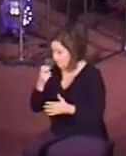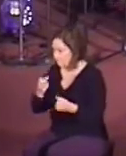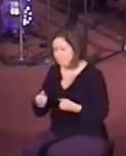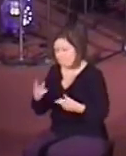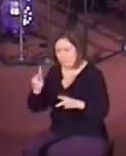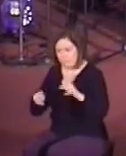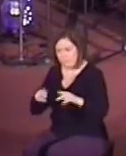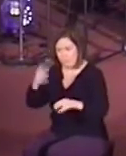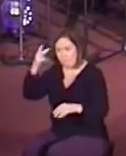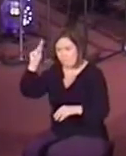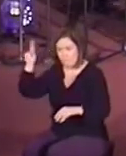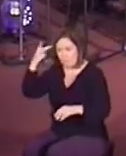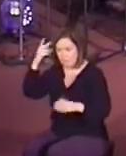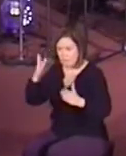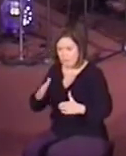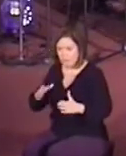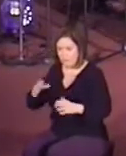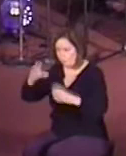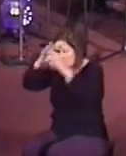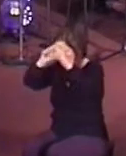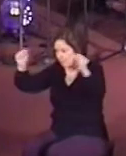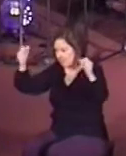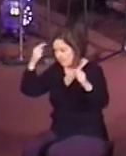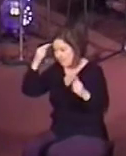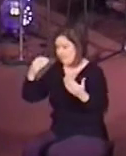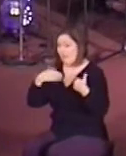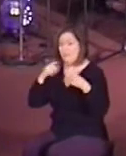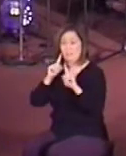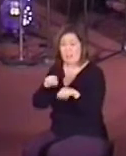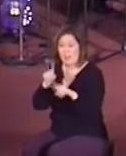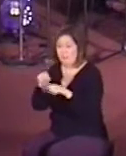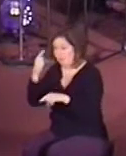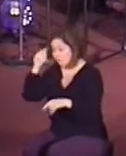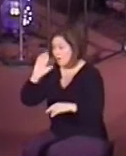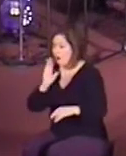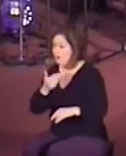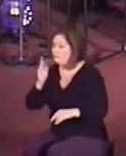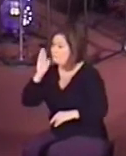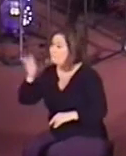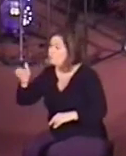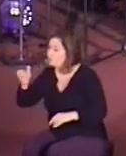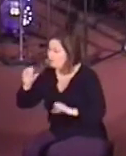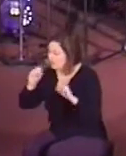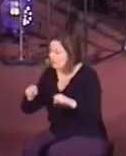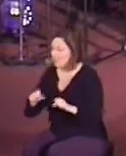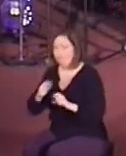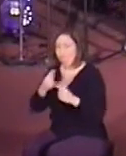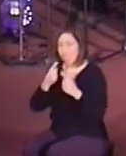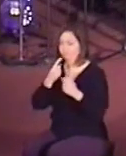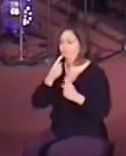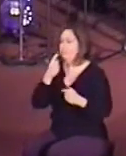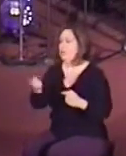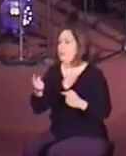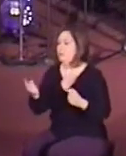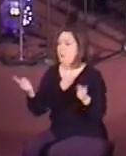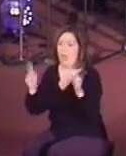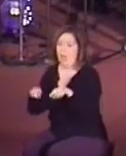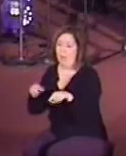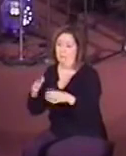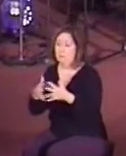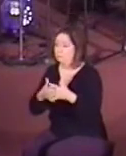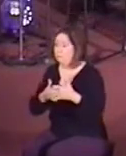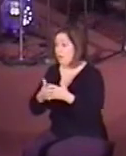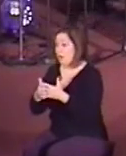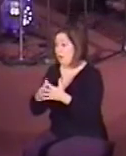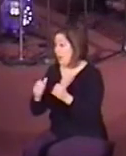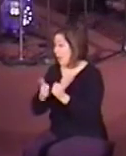people, politicians, presidents, think that they have the answers to the future, think that they can dictate what's going to happen to America by